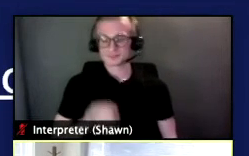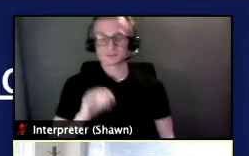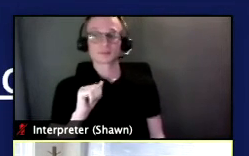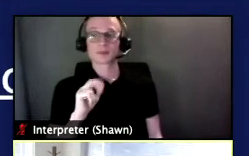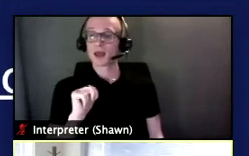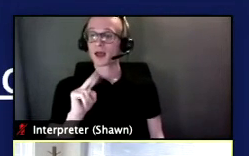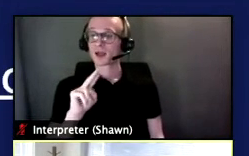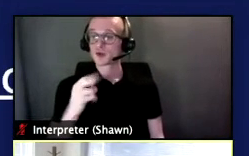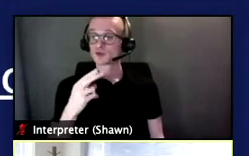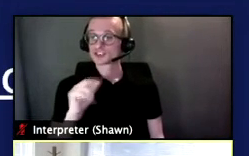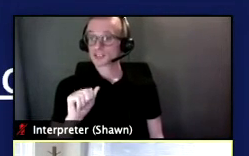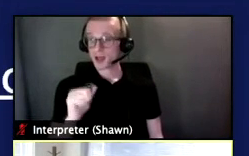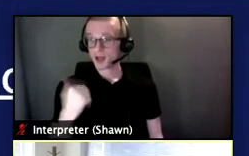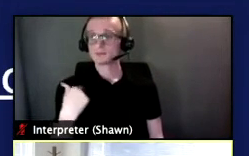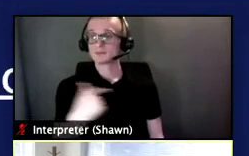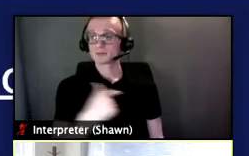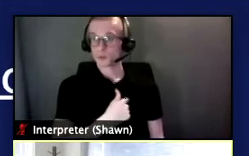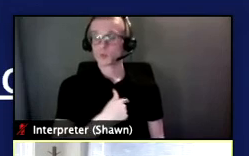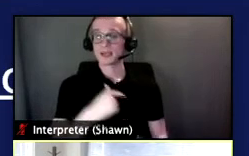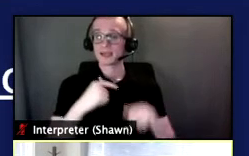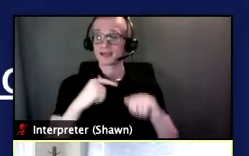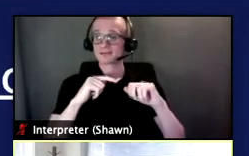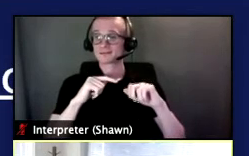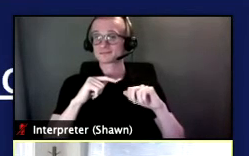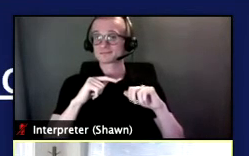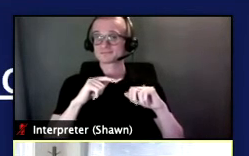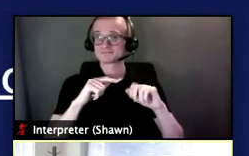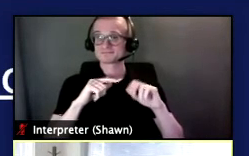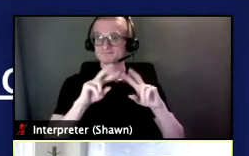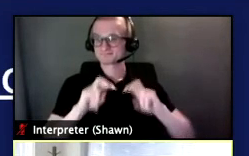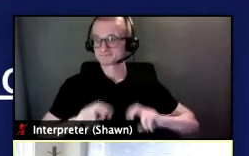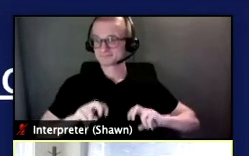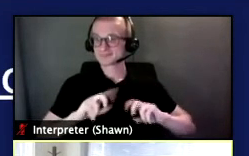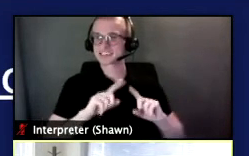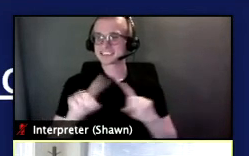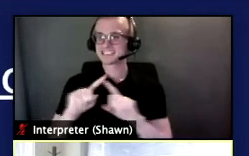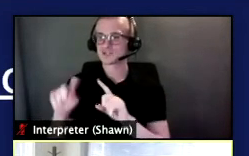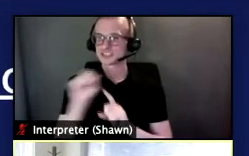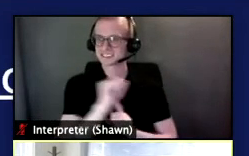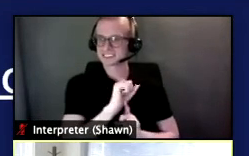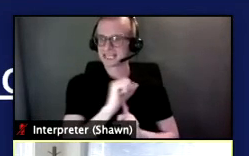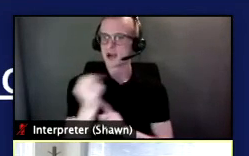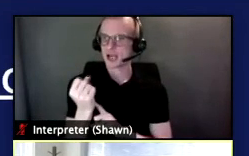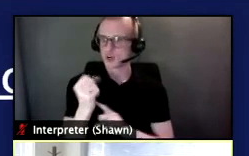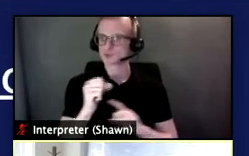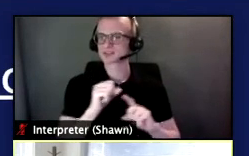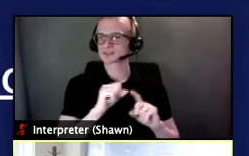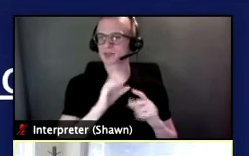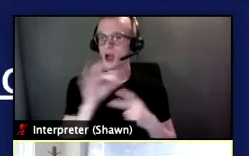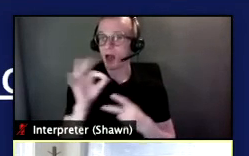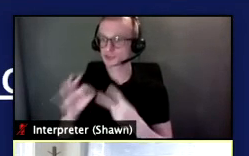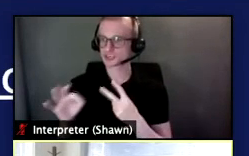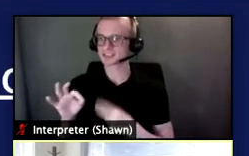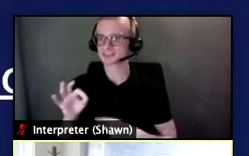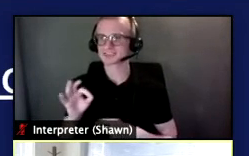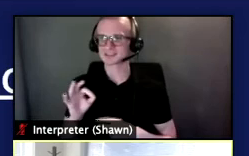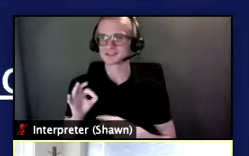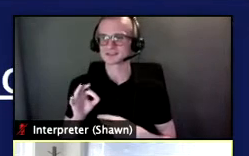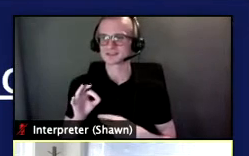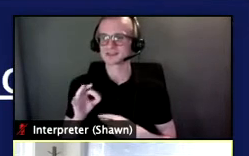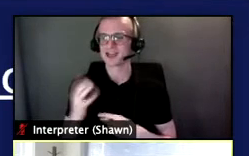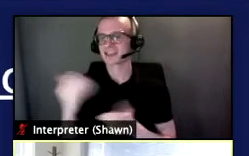Anusha, we've looked at various scenarios and various options. Going back to the bathtub